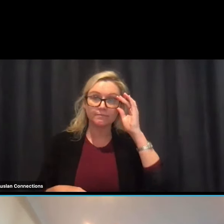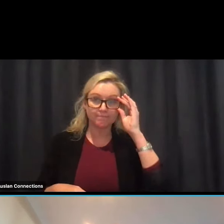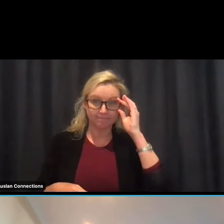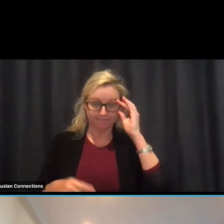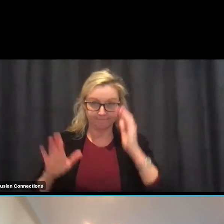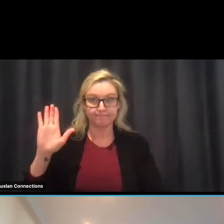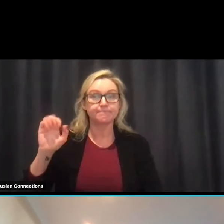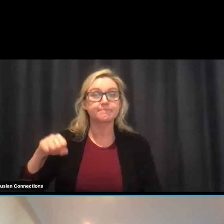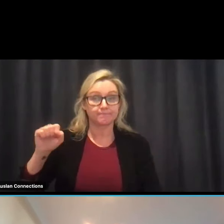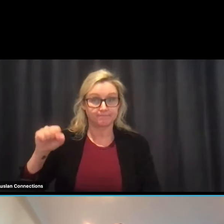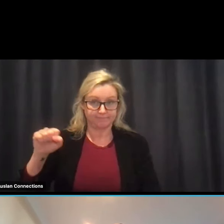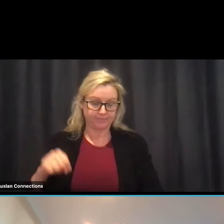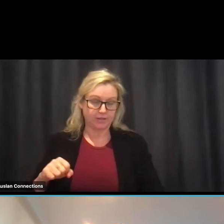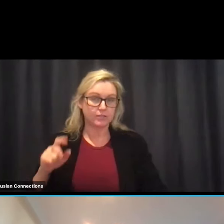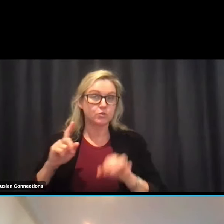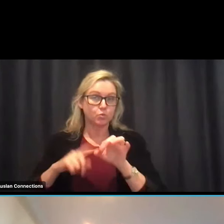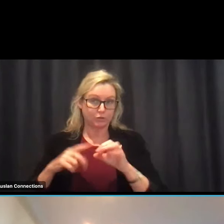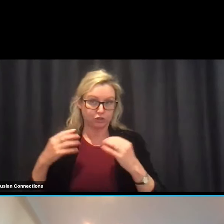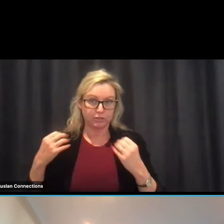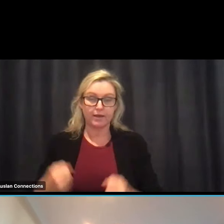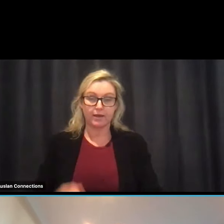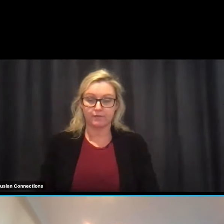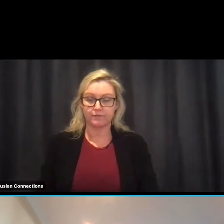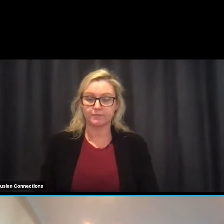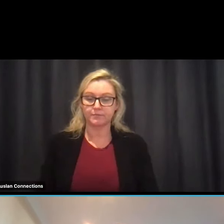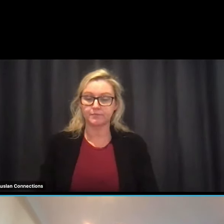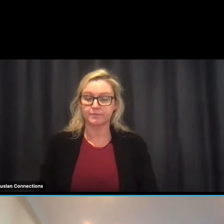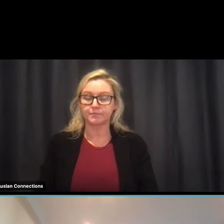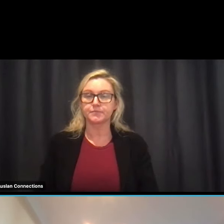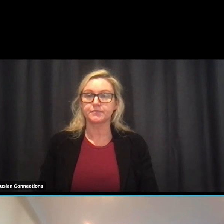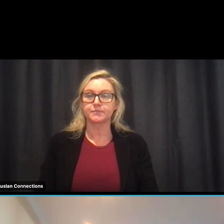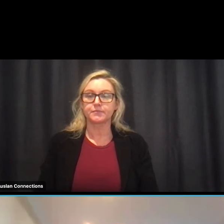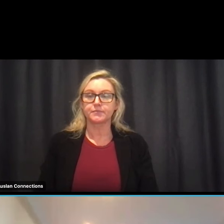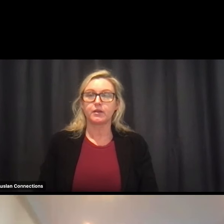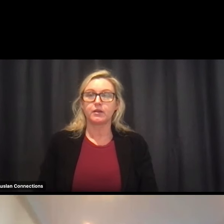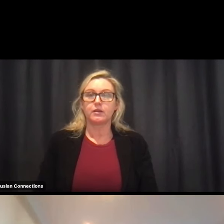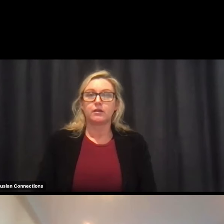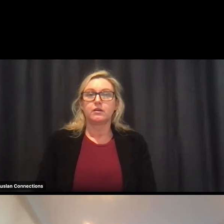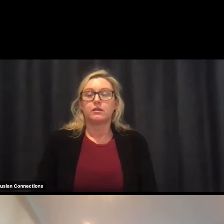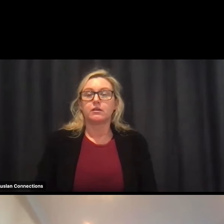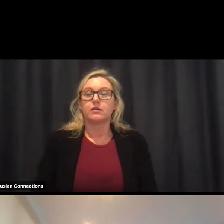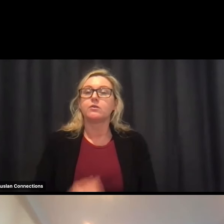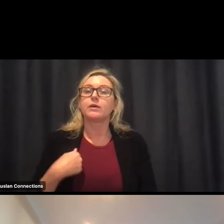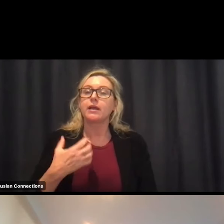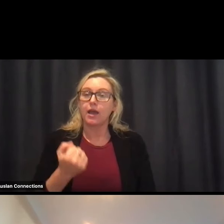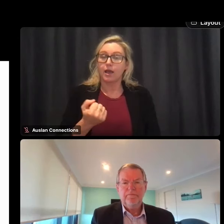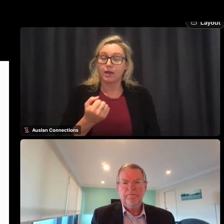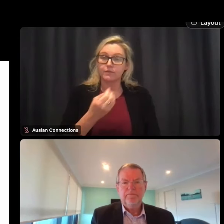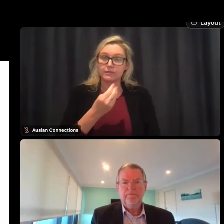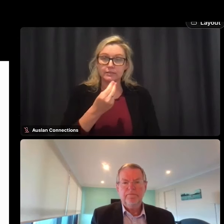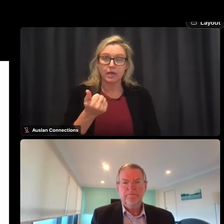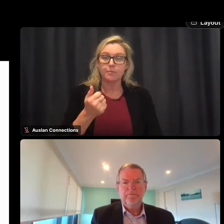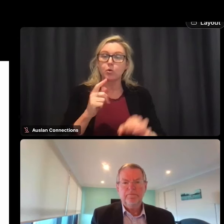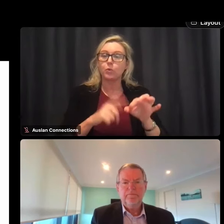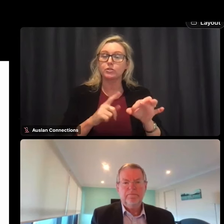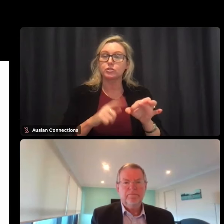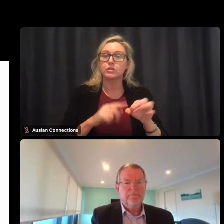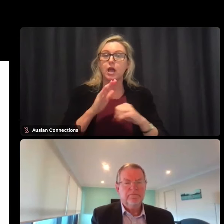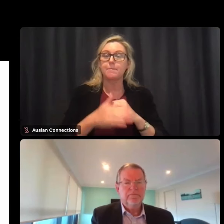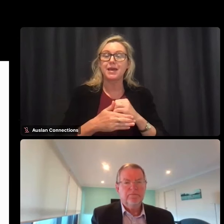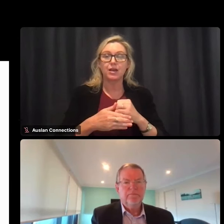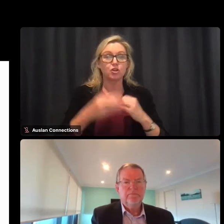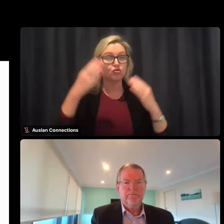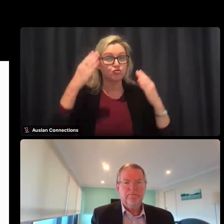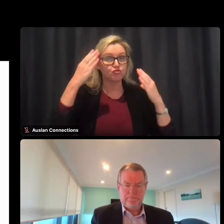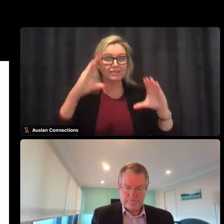are, Grant. Thank you for checking in. There are actually a couple in relation to residential aged